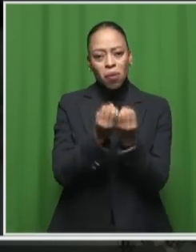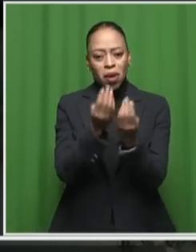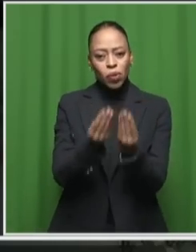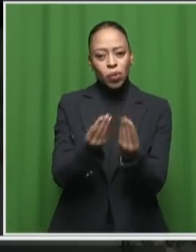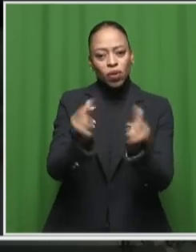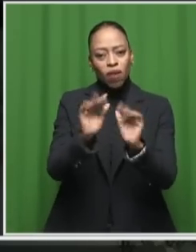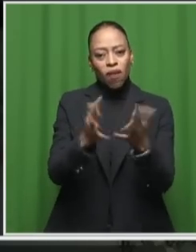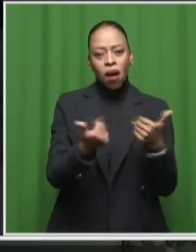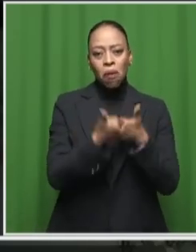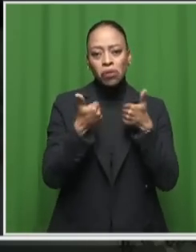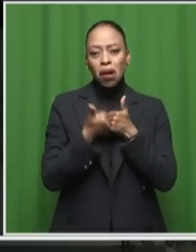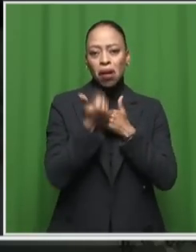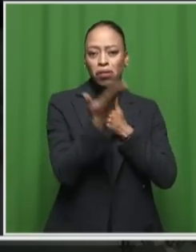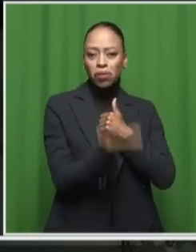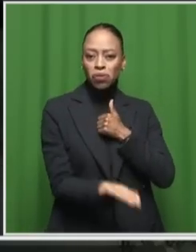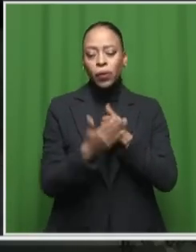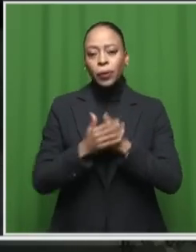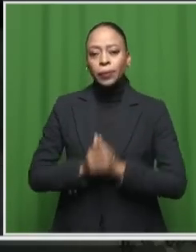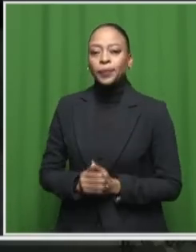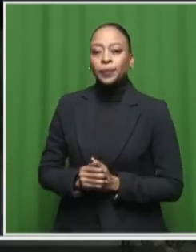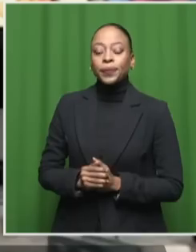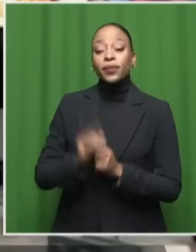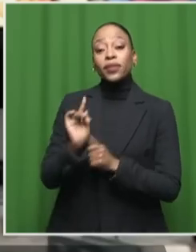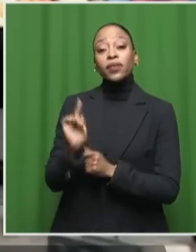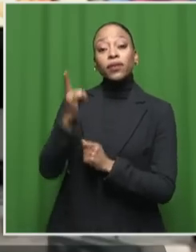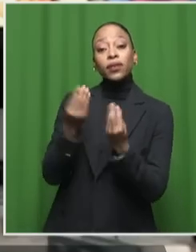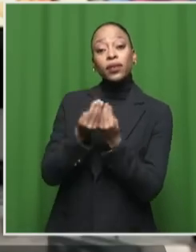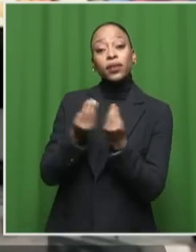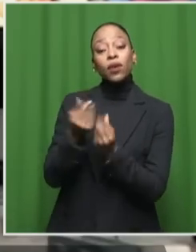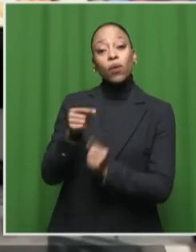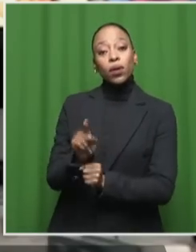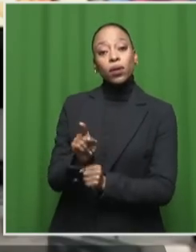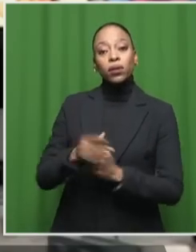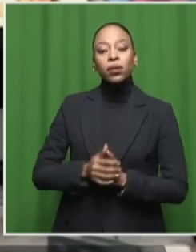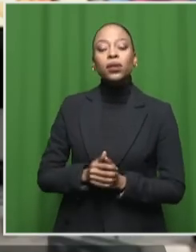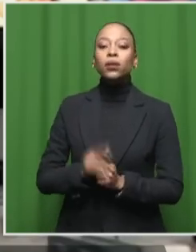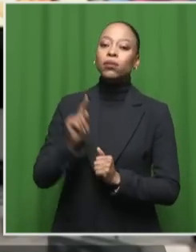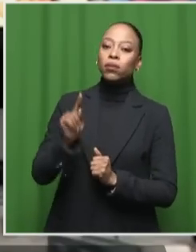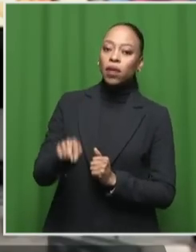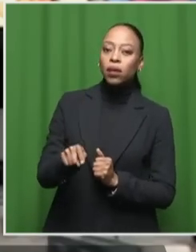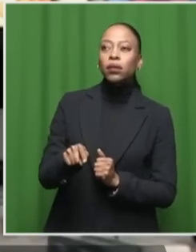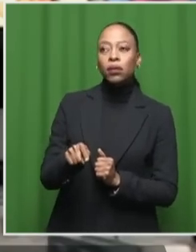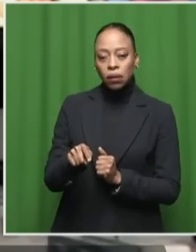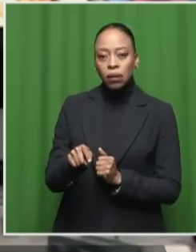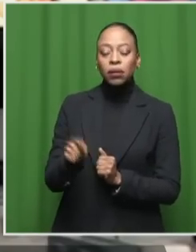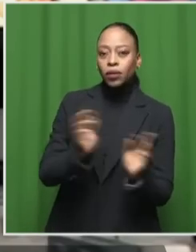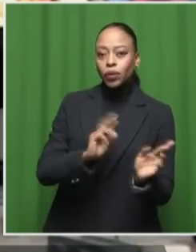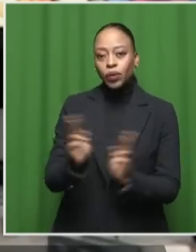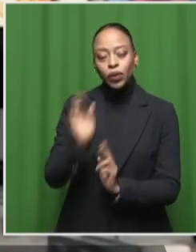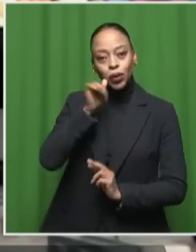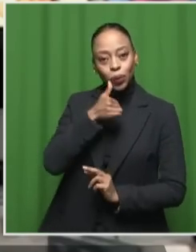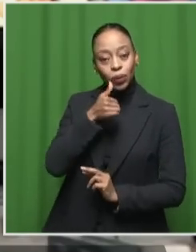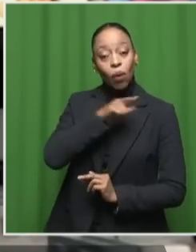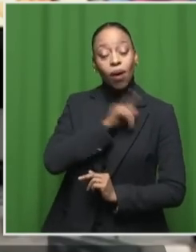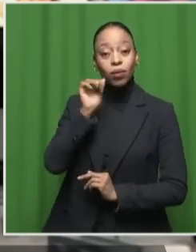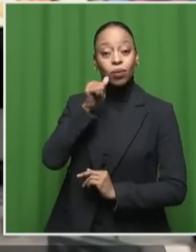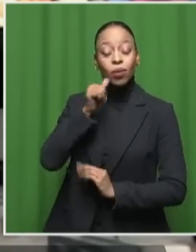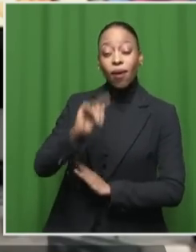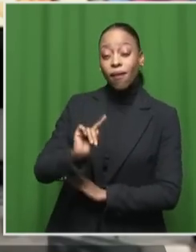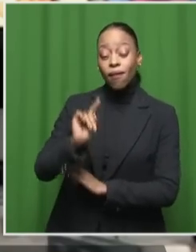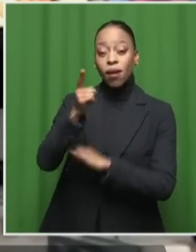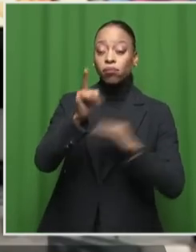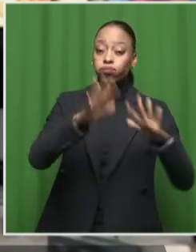chasms? Sakina, I think the first issue is to get beyond tomorrow. Tomorrow is the first